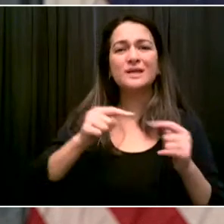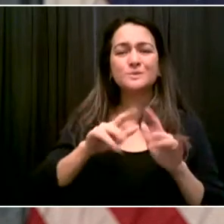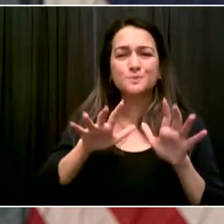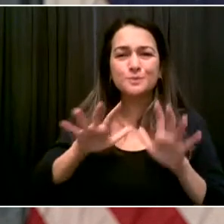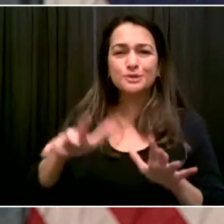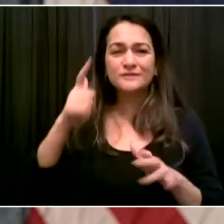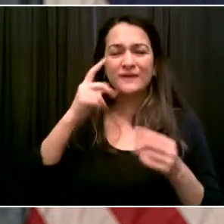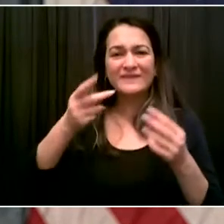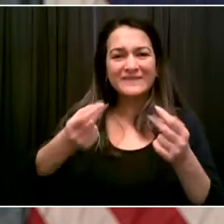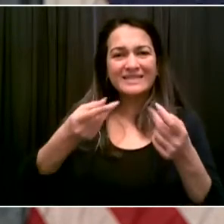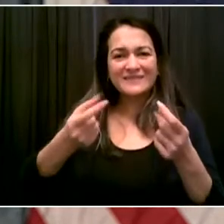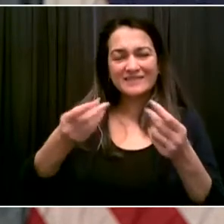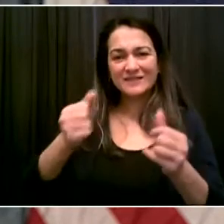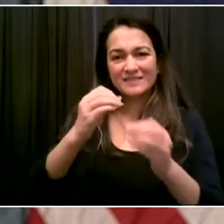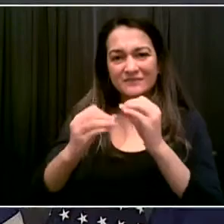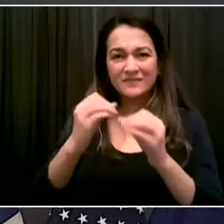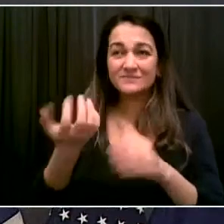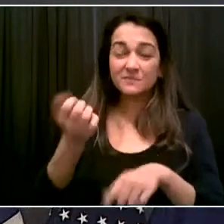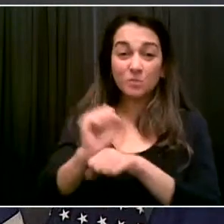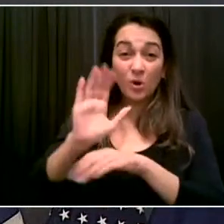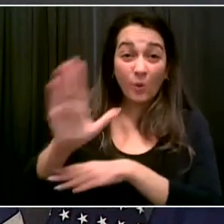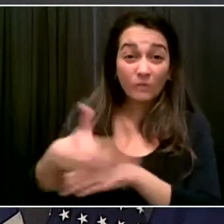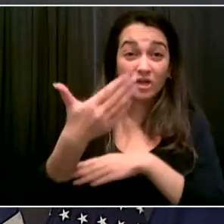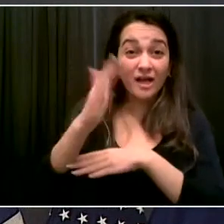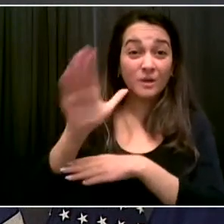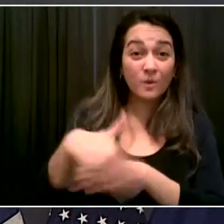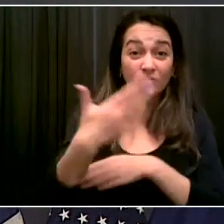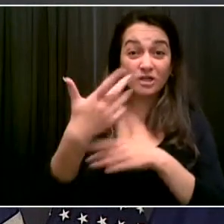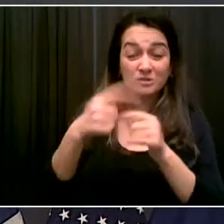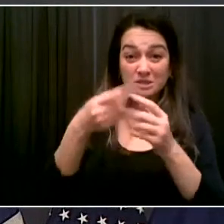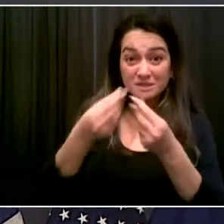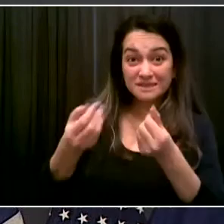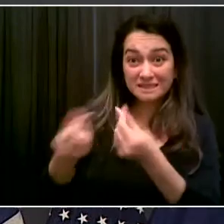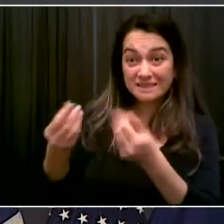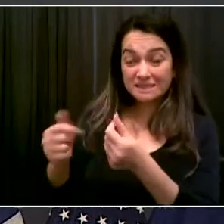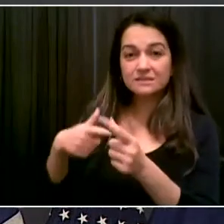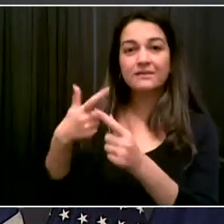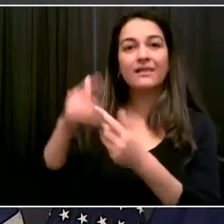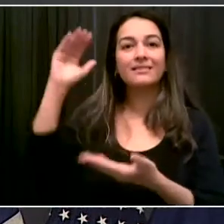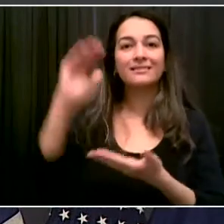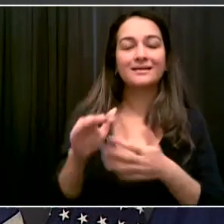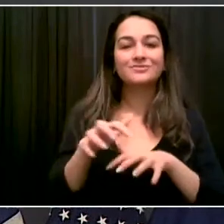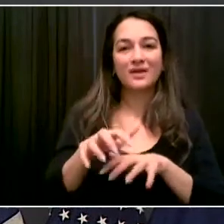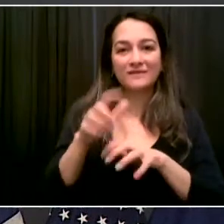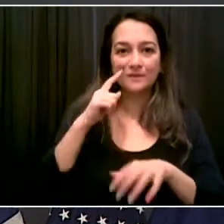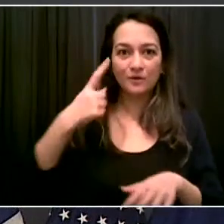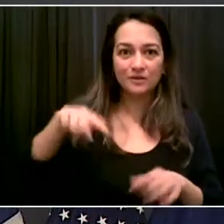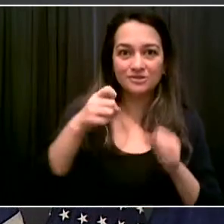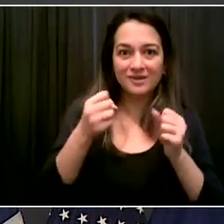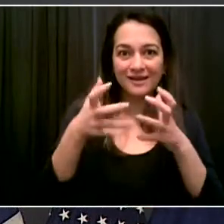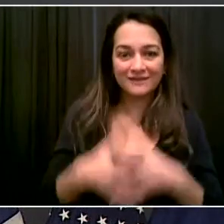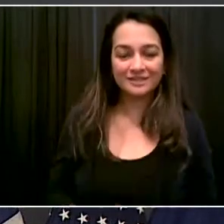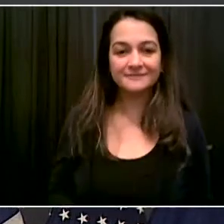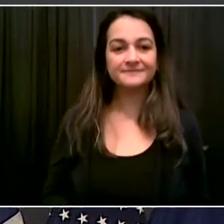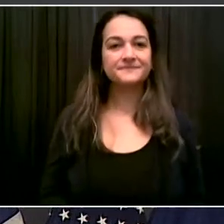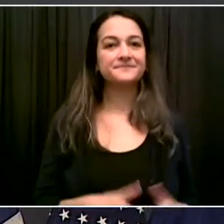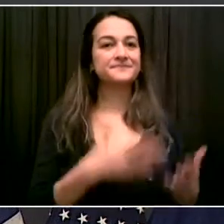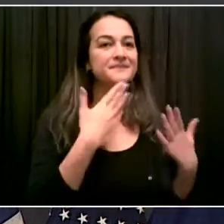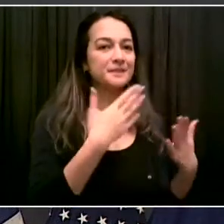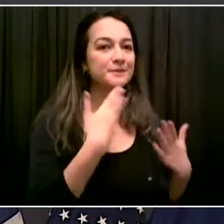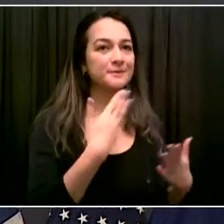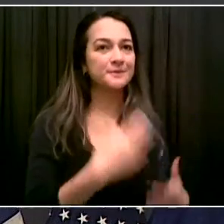repairs a lot easier. Amen. And Jimmy, why don't you speak a little bit about waterproofing the road and some of the